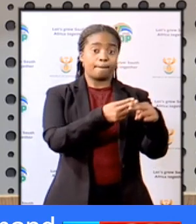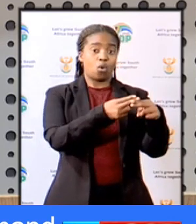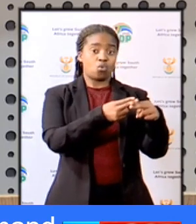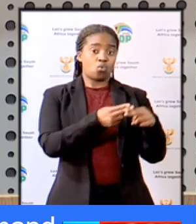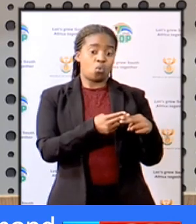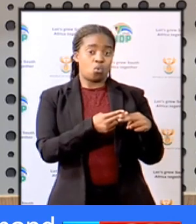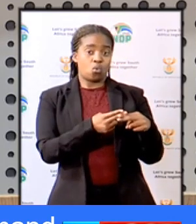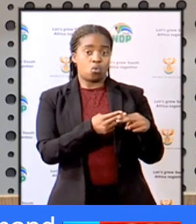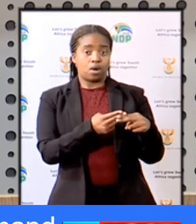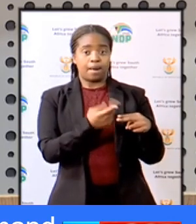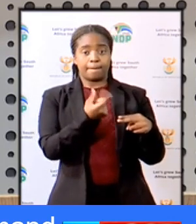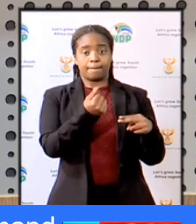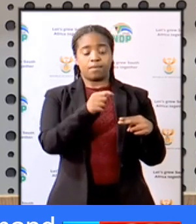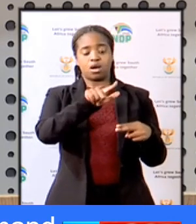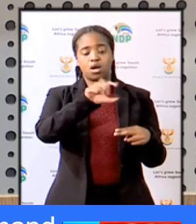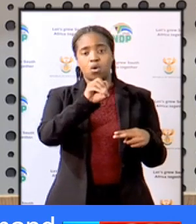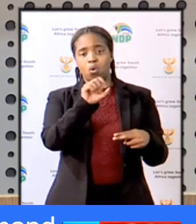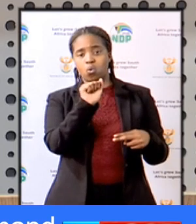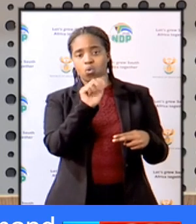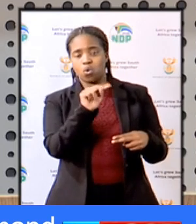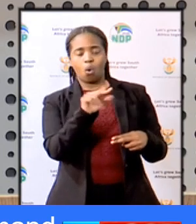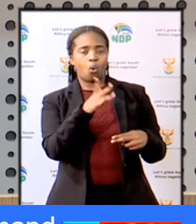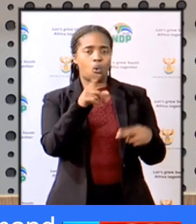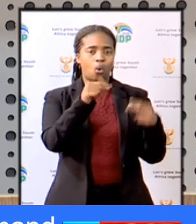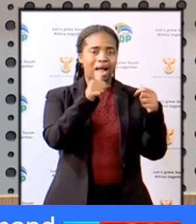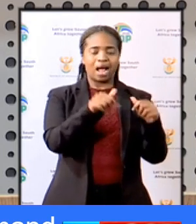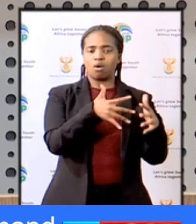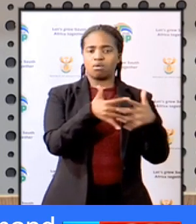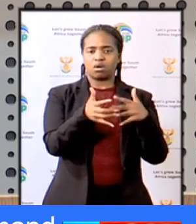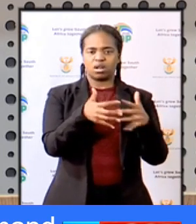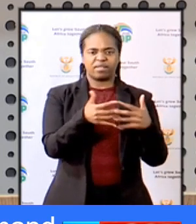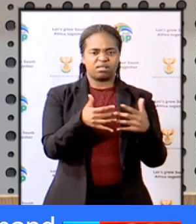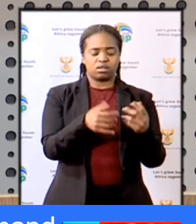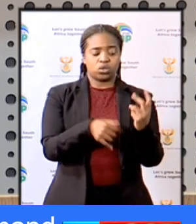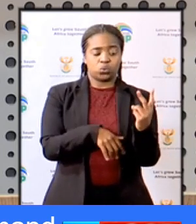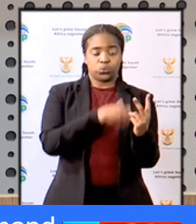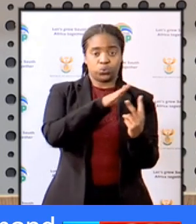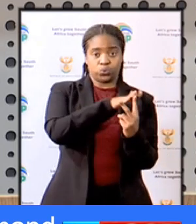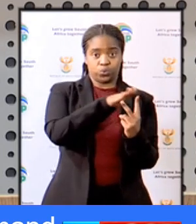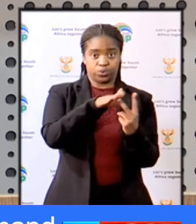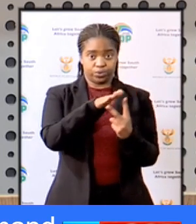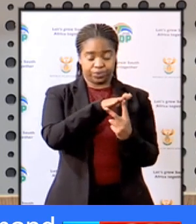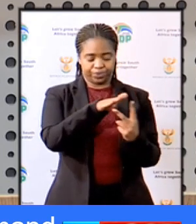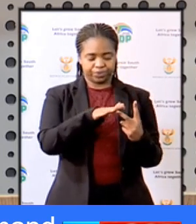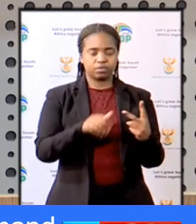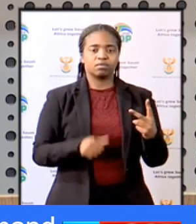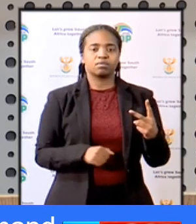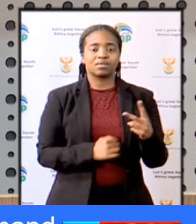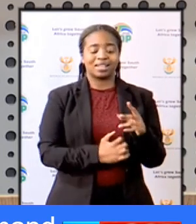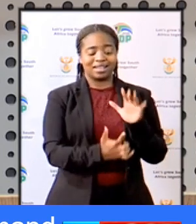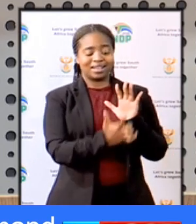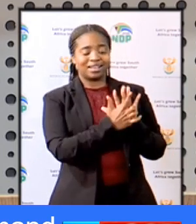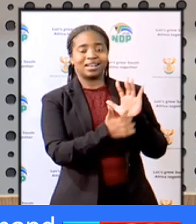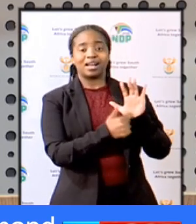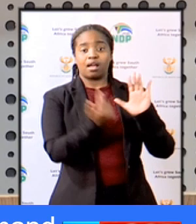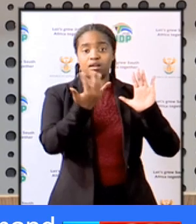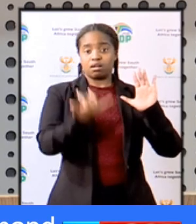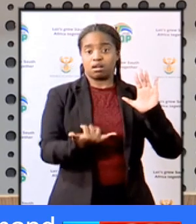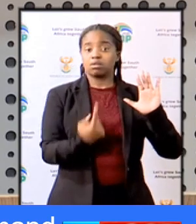small businesses or to individual consumers, there are two points of view. Our legislation at the